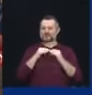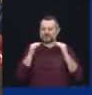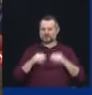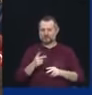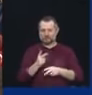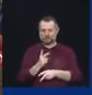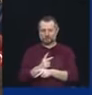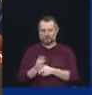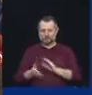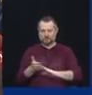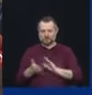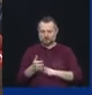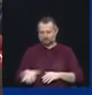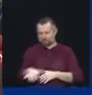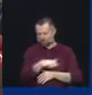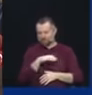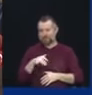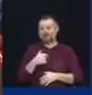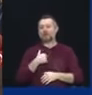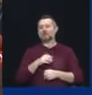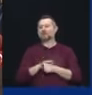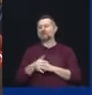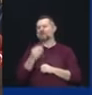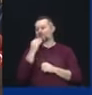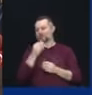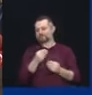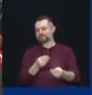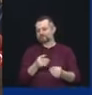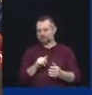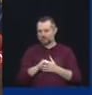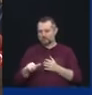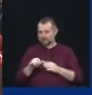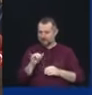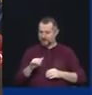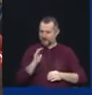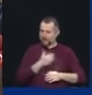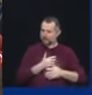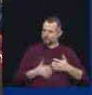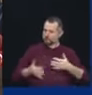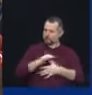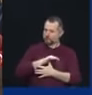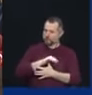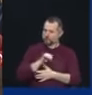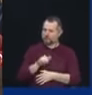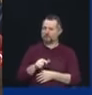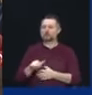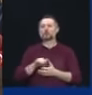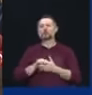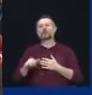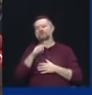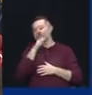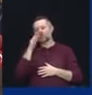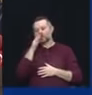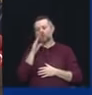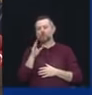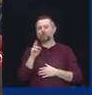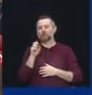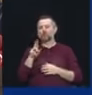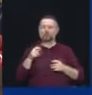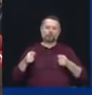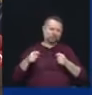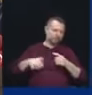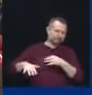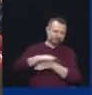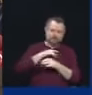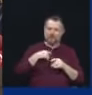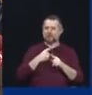eat during this challenging time have been priorities of the New York Farm Bureau and the farming community since day one of the